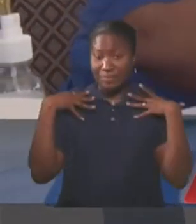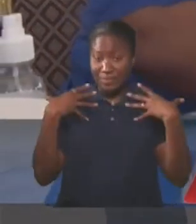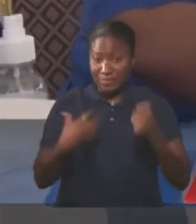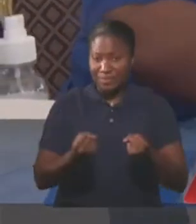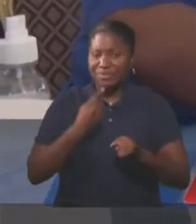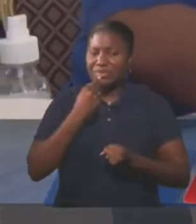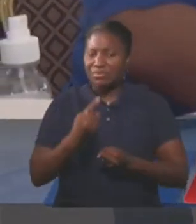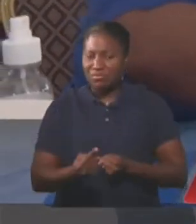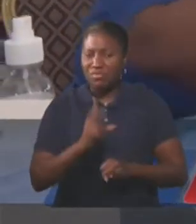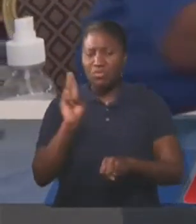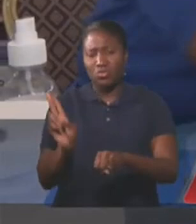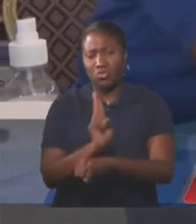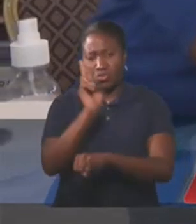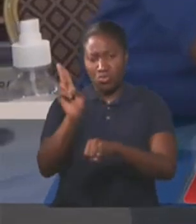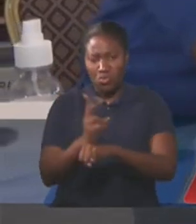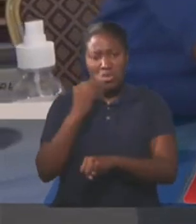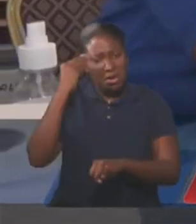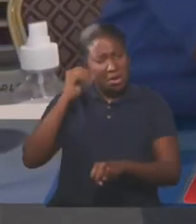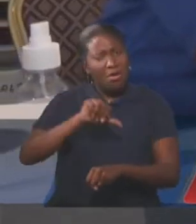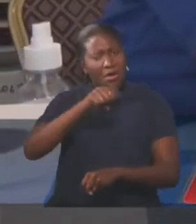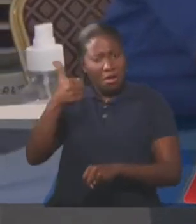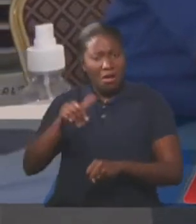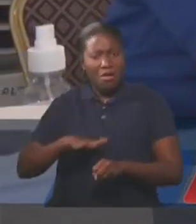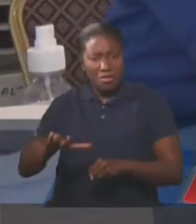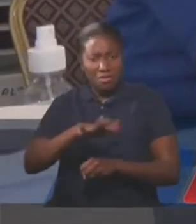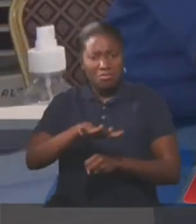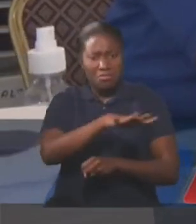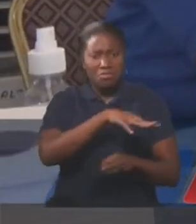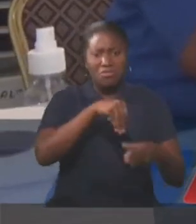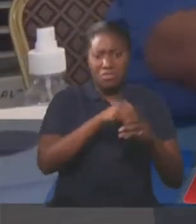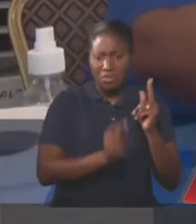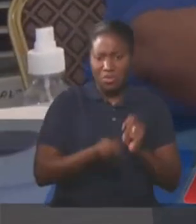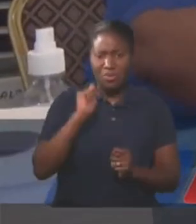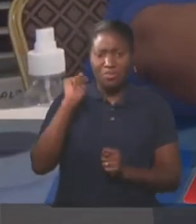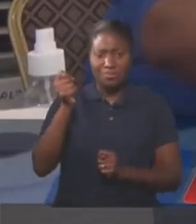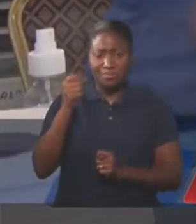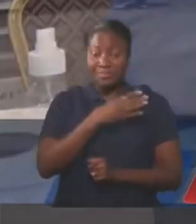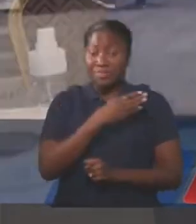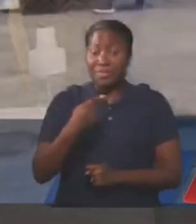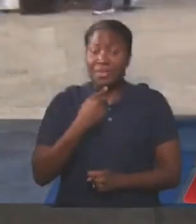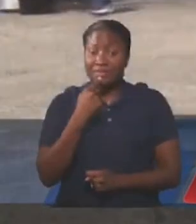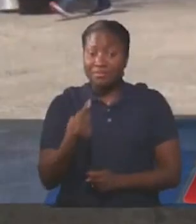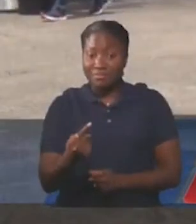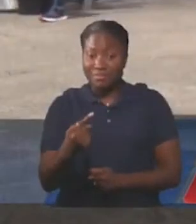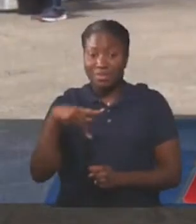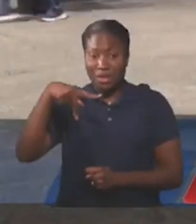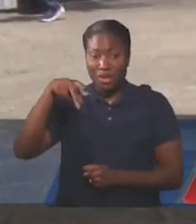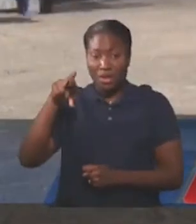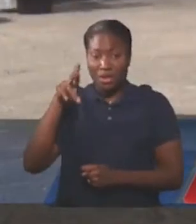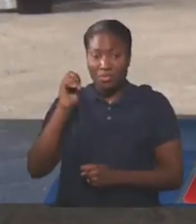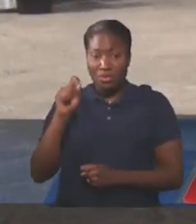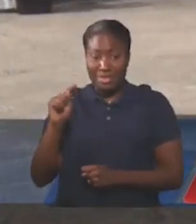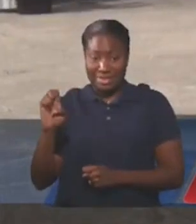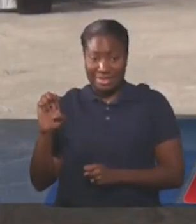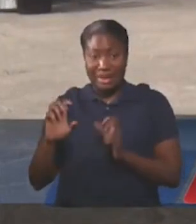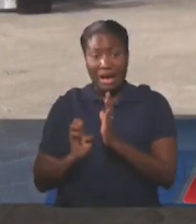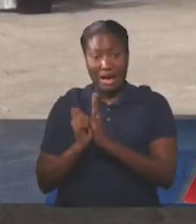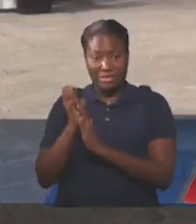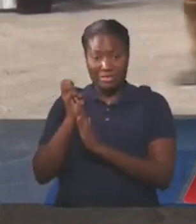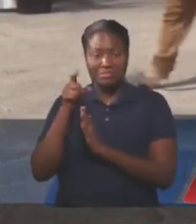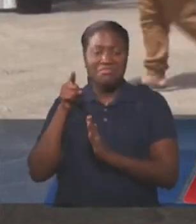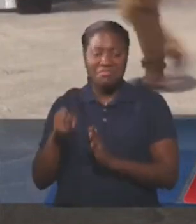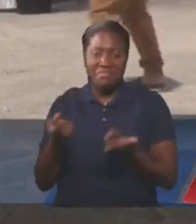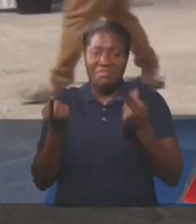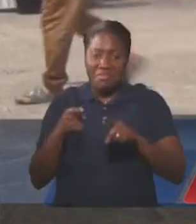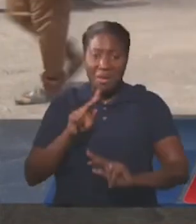Dia Singh said it's being used at similar initiatives across the country. He said prostate cancer is one of the leading causes